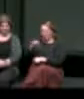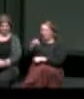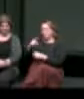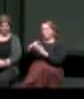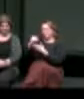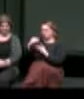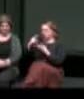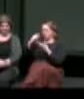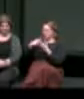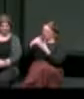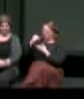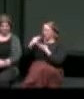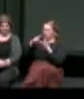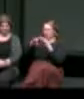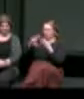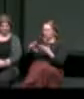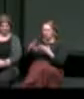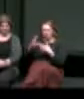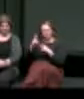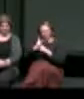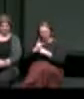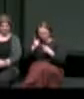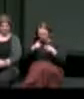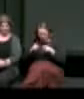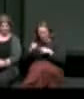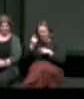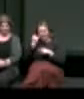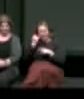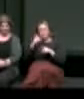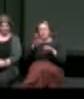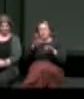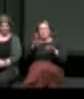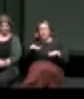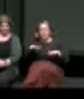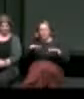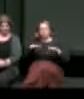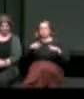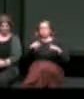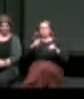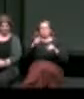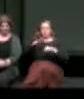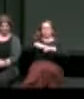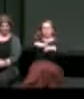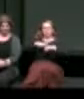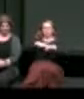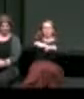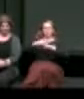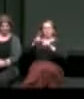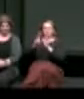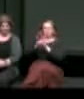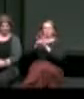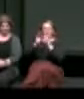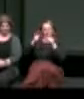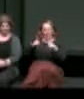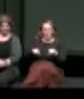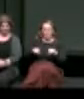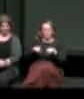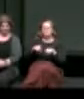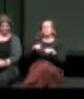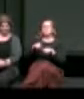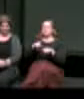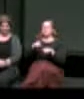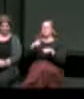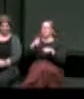determine what's going on if one of those vibration monitors does go off. And we did actually have this happen early in the